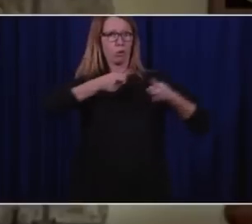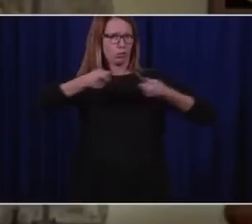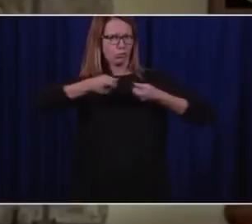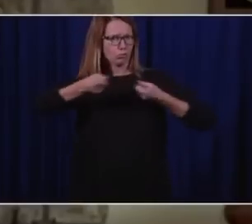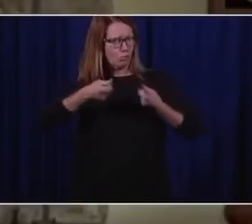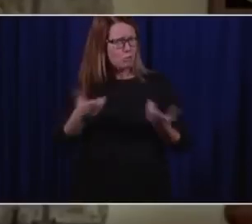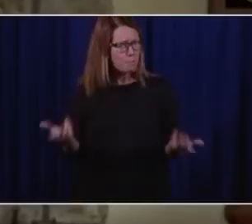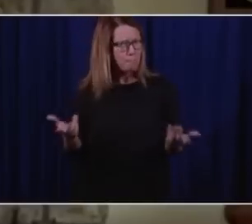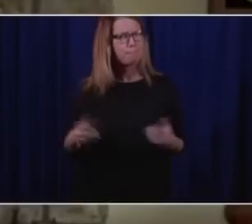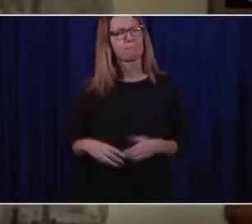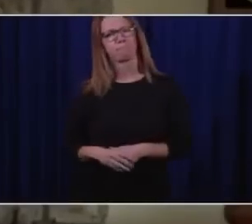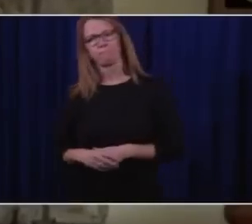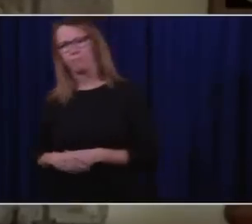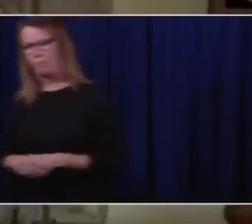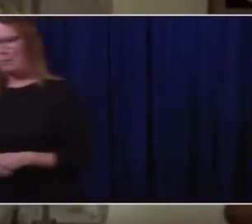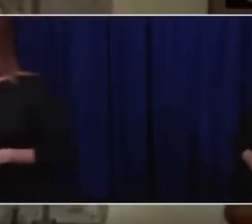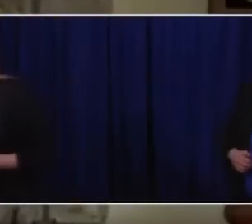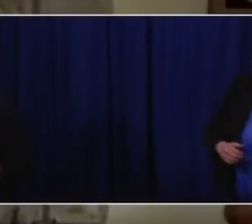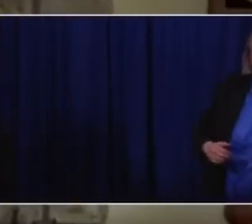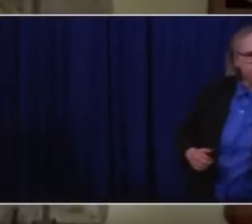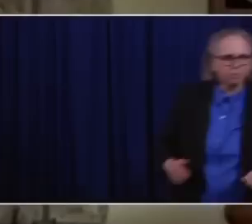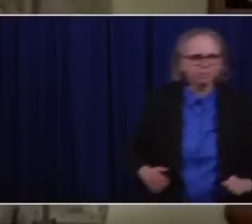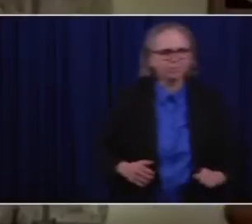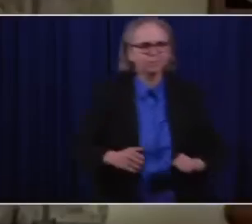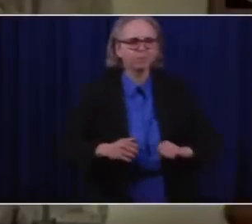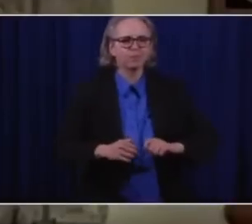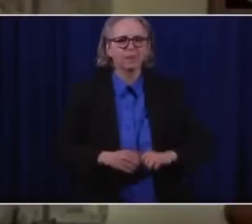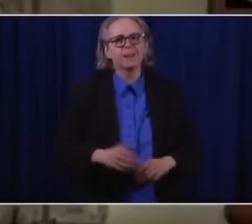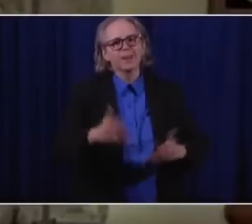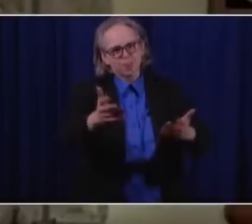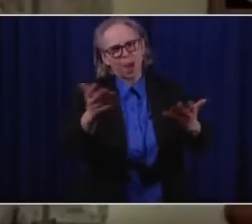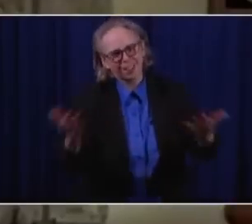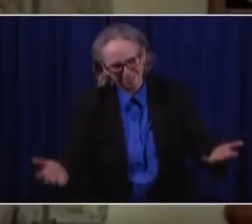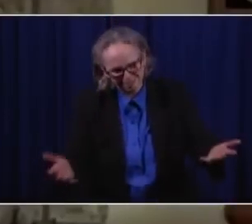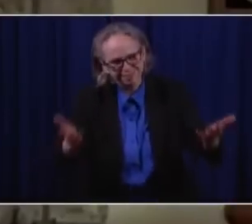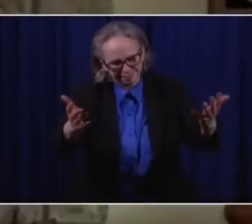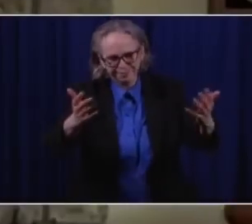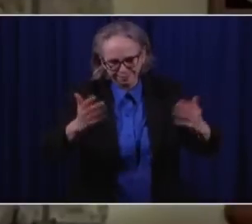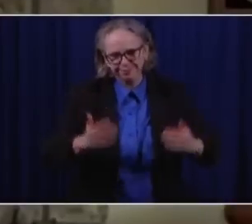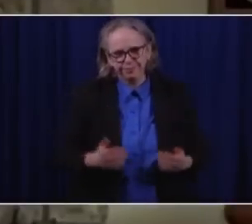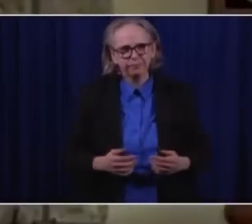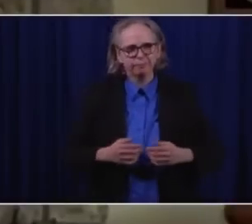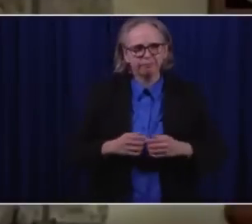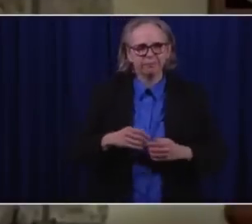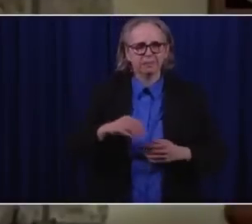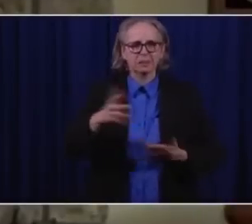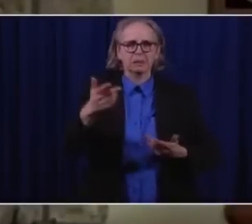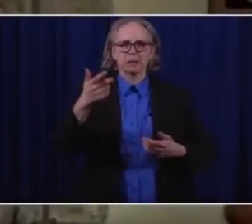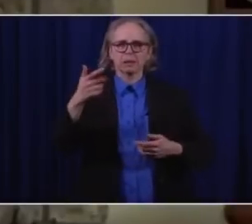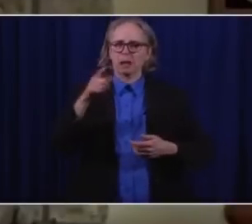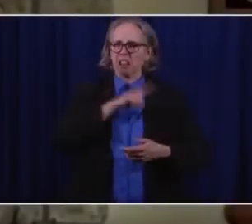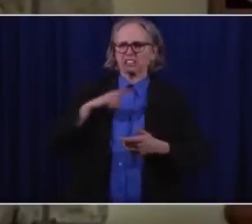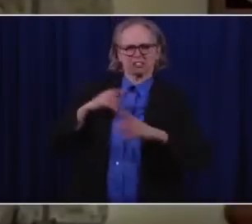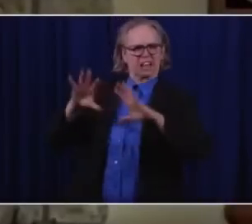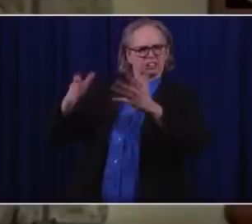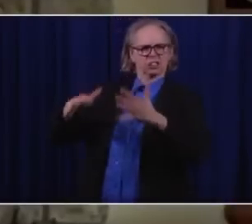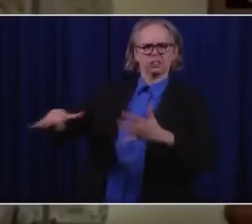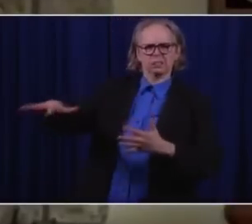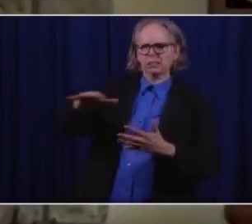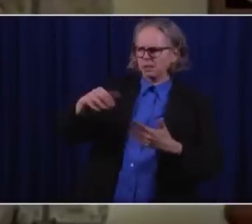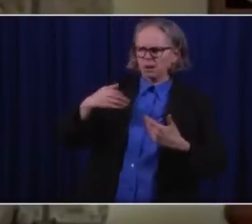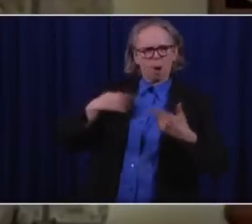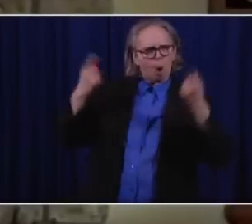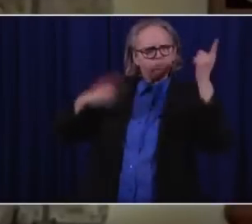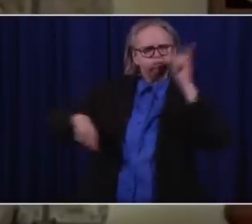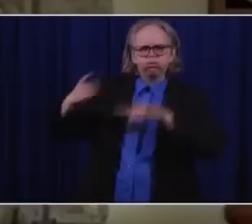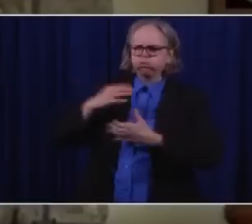time we're in? Well, we agree on a lot of different things. We have a lot of bills that I hope they're going to take up in the lame